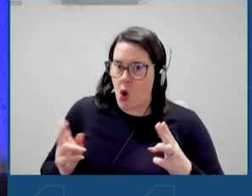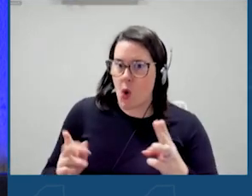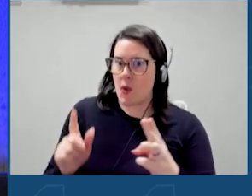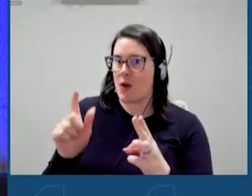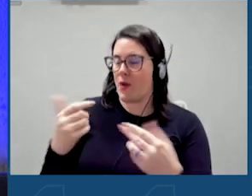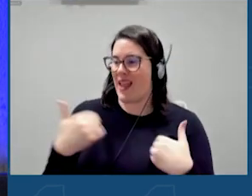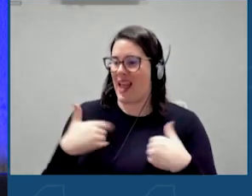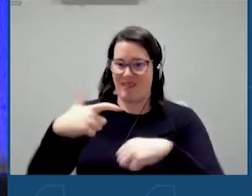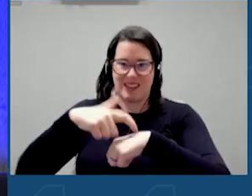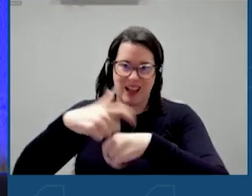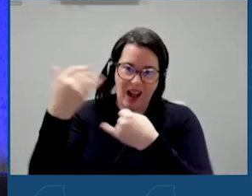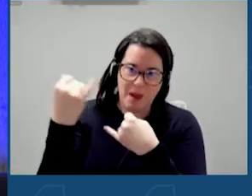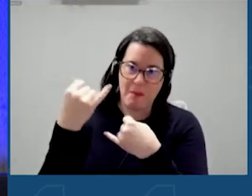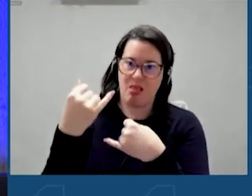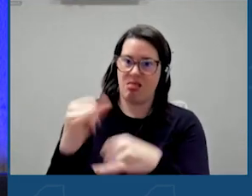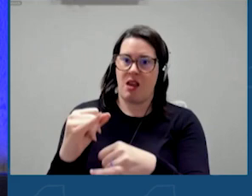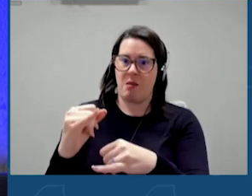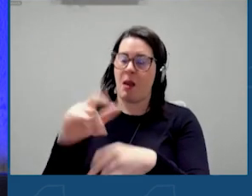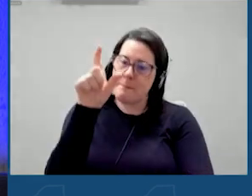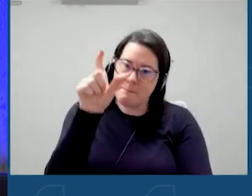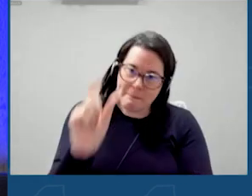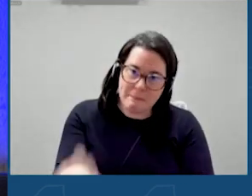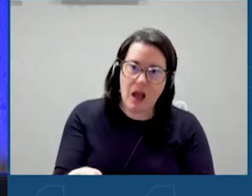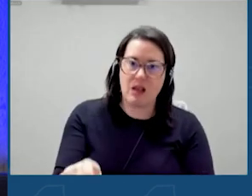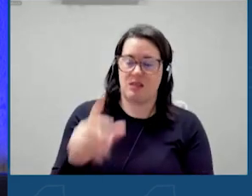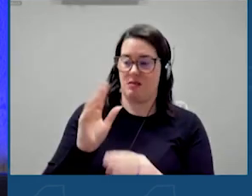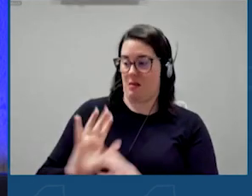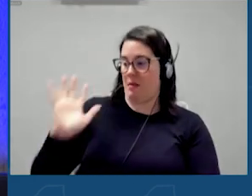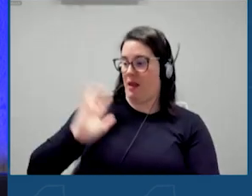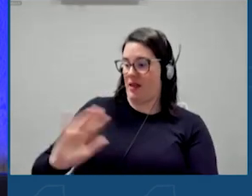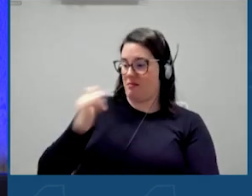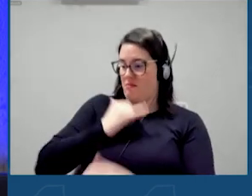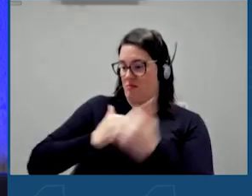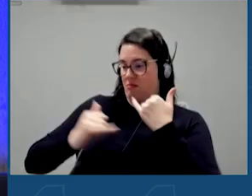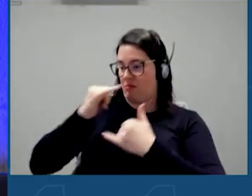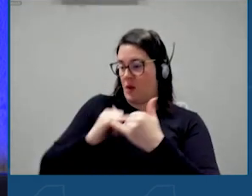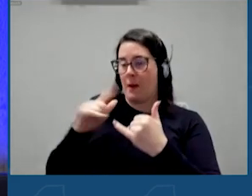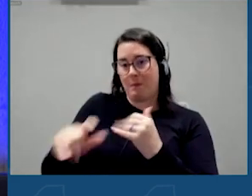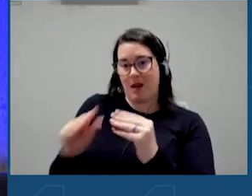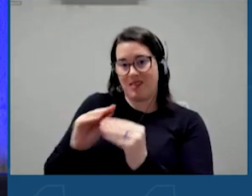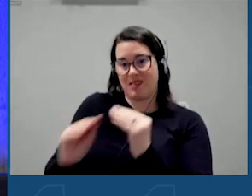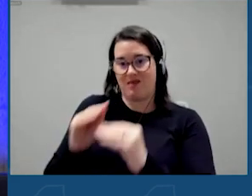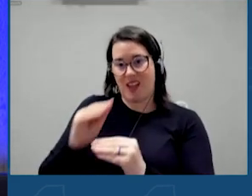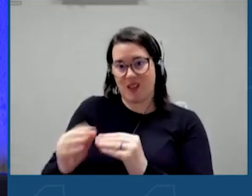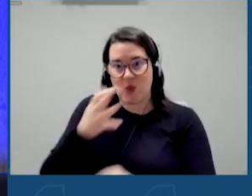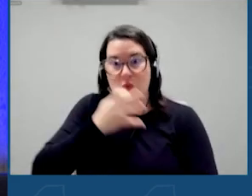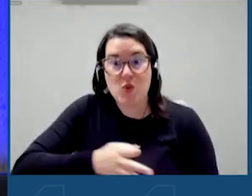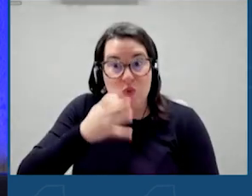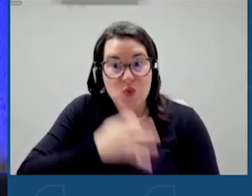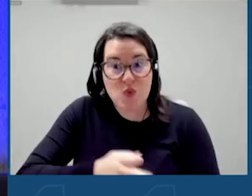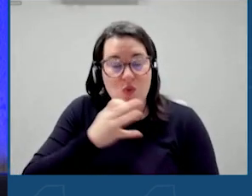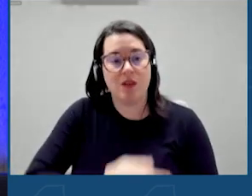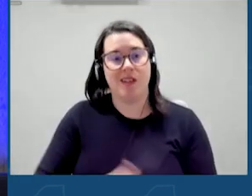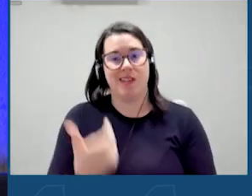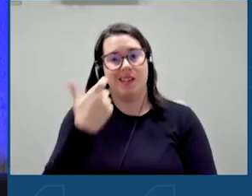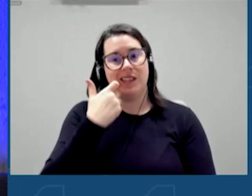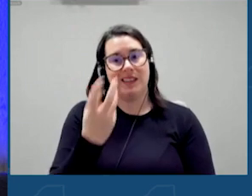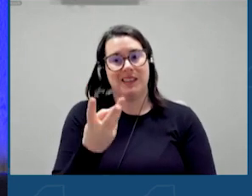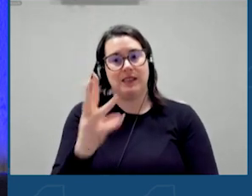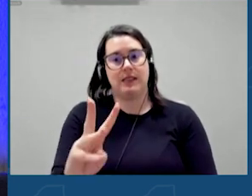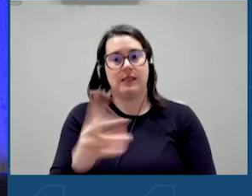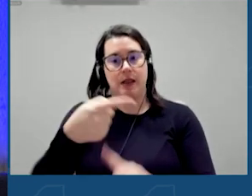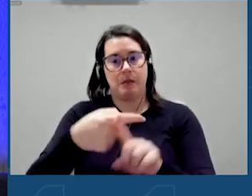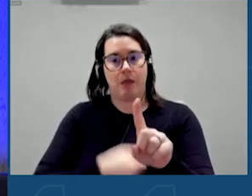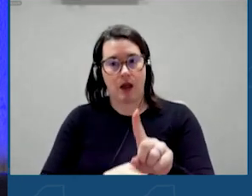of time to correct the wrongs of the past, and that's what I feel so passionate about. So over the past 16 months, our work has continued in